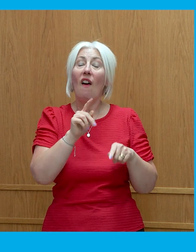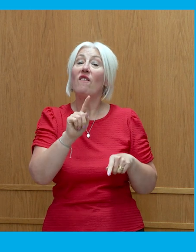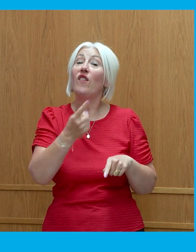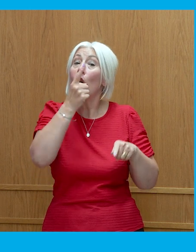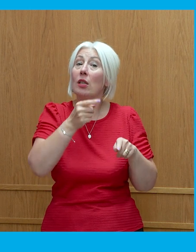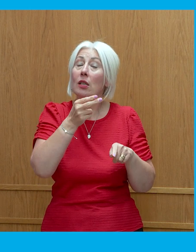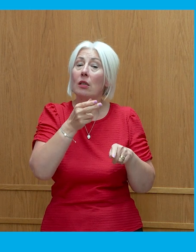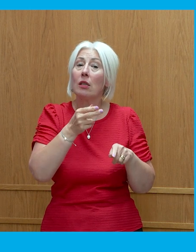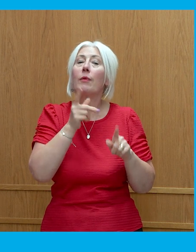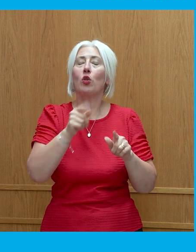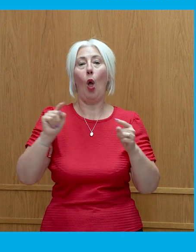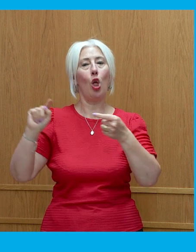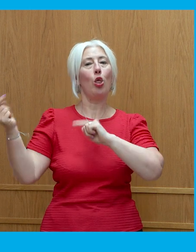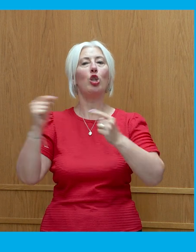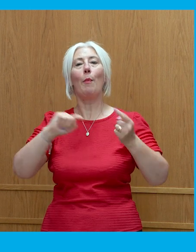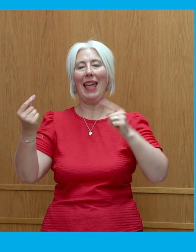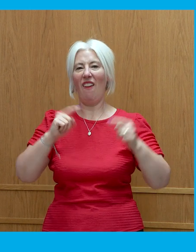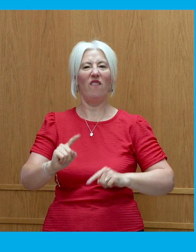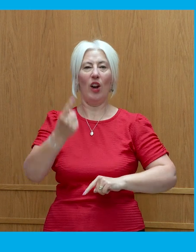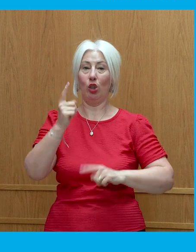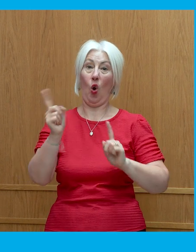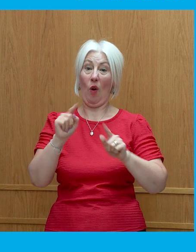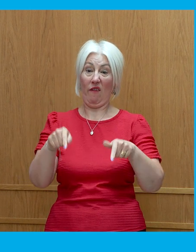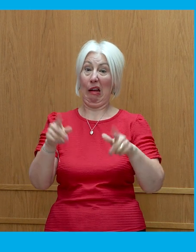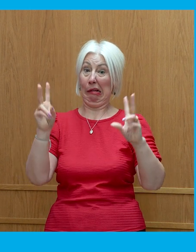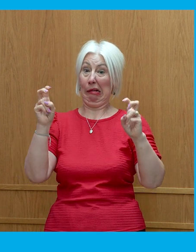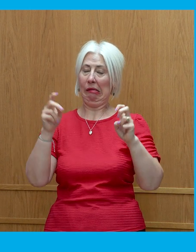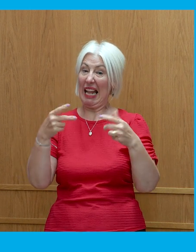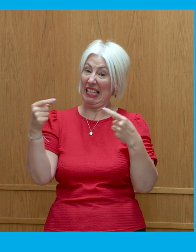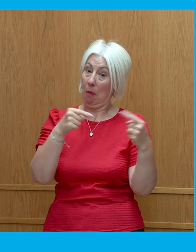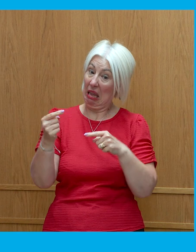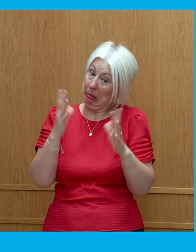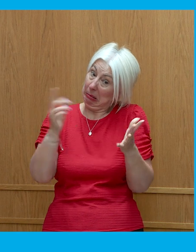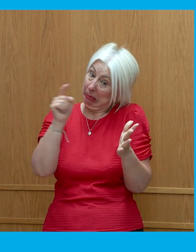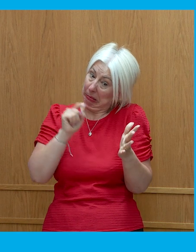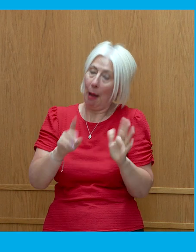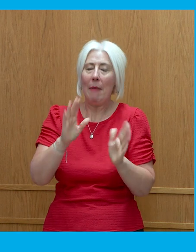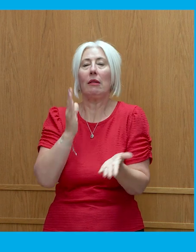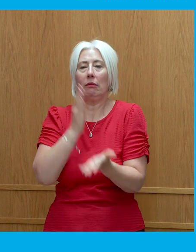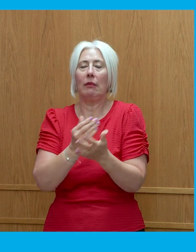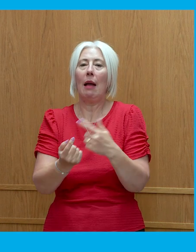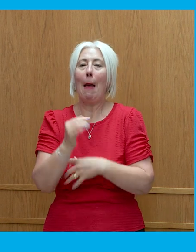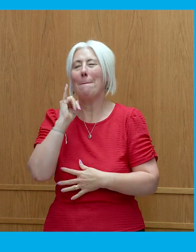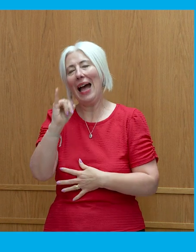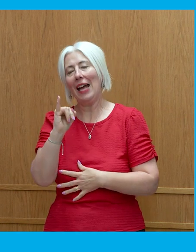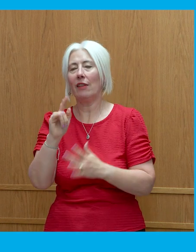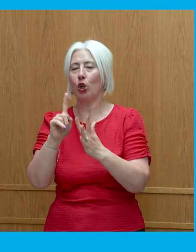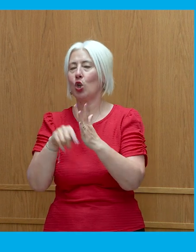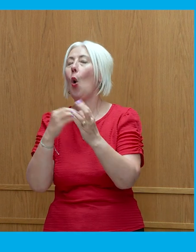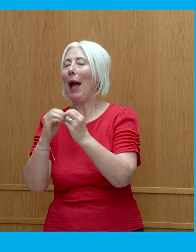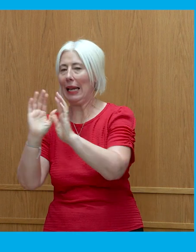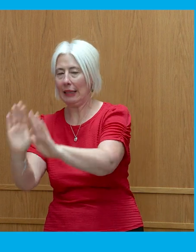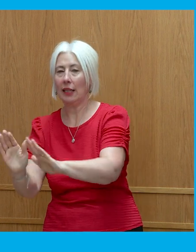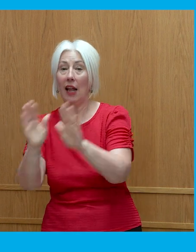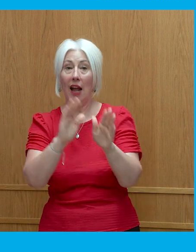Remember the debate happened first, or whatever you want to call that. It wasn't much of a debate, but it happened. It was obviously bad for Biden. Then